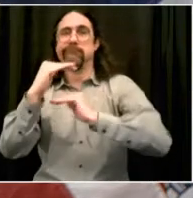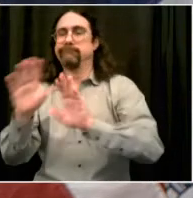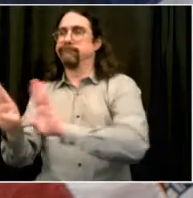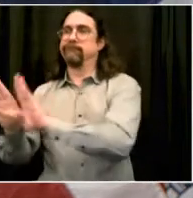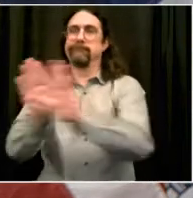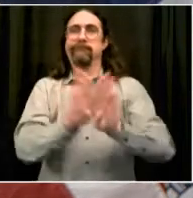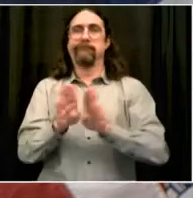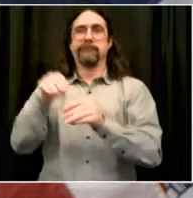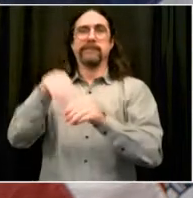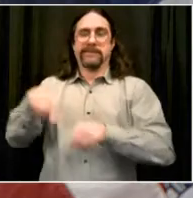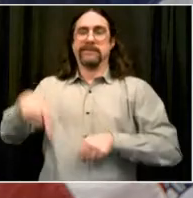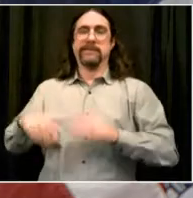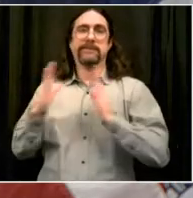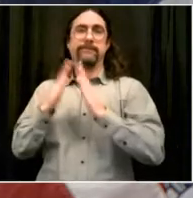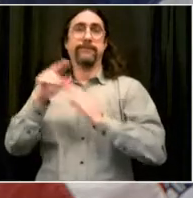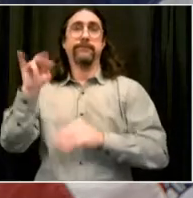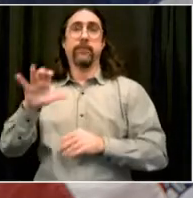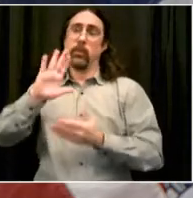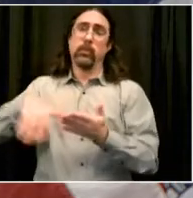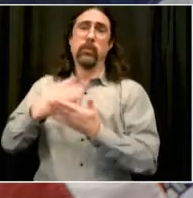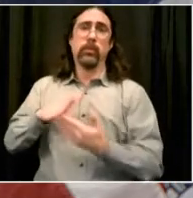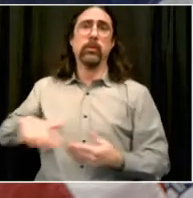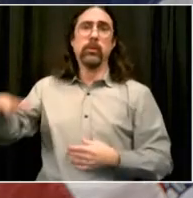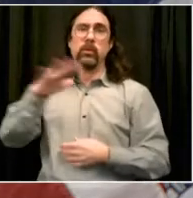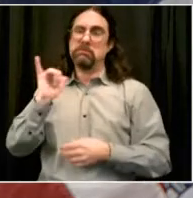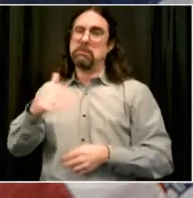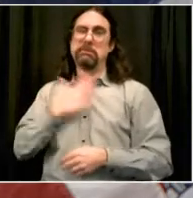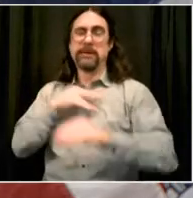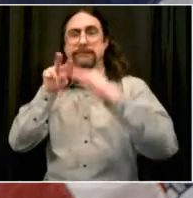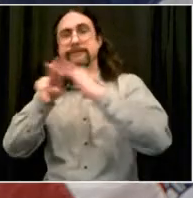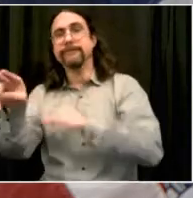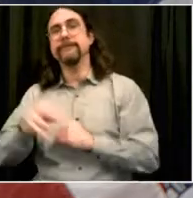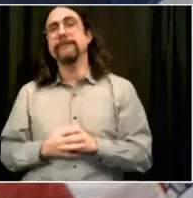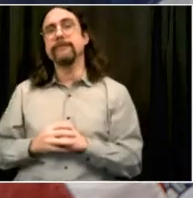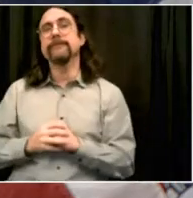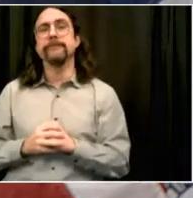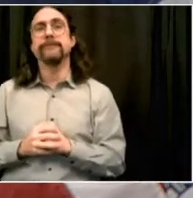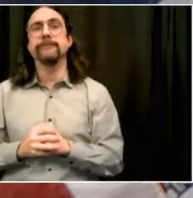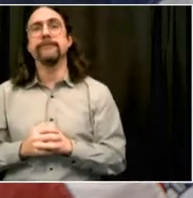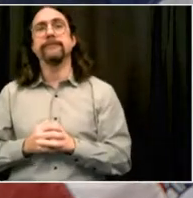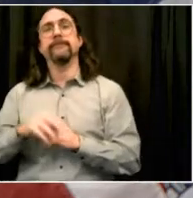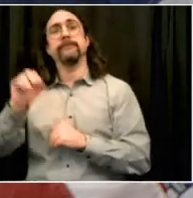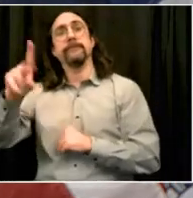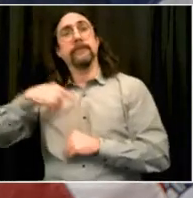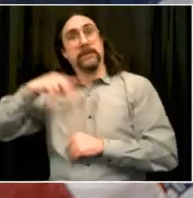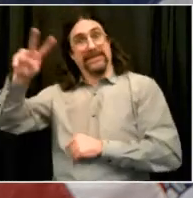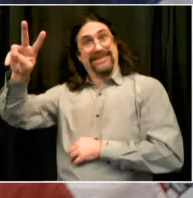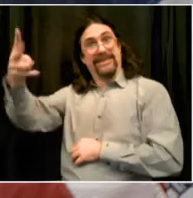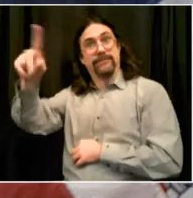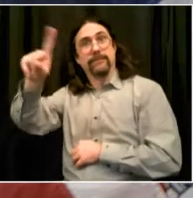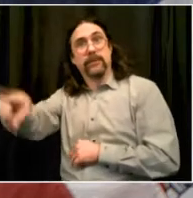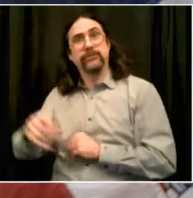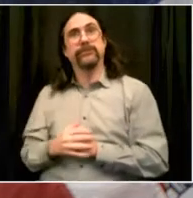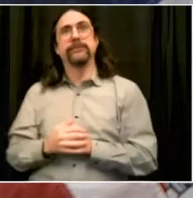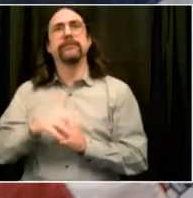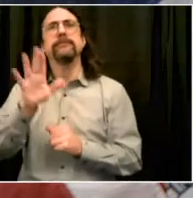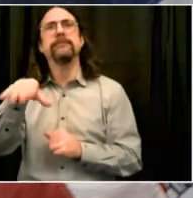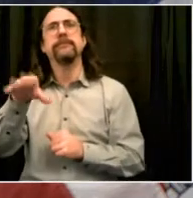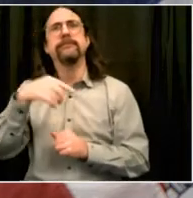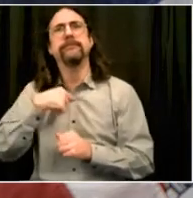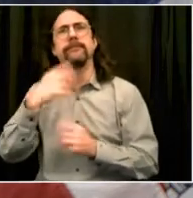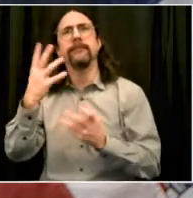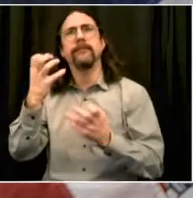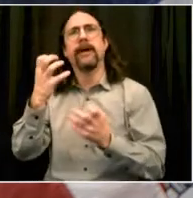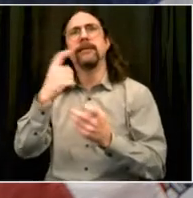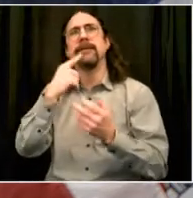Mayor. But I have some questions. I mean, when it comes to some workplaces that are sending employees to get rapid